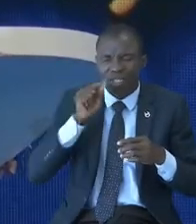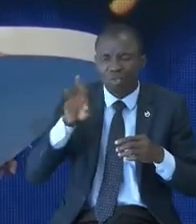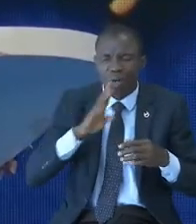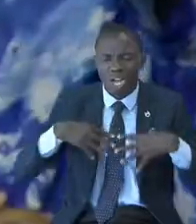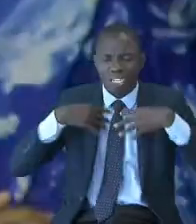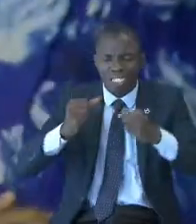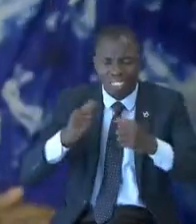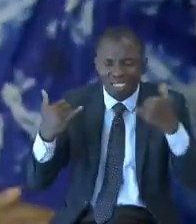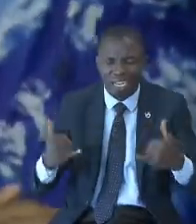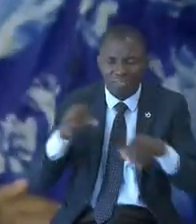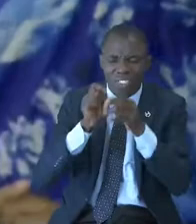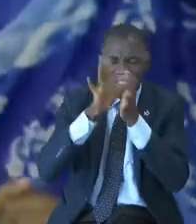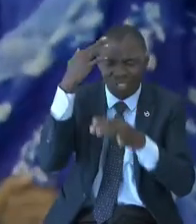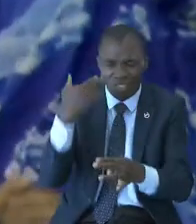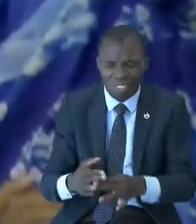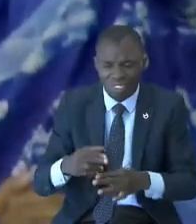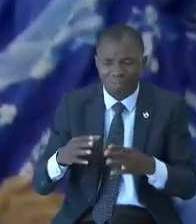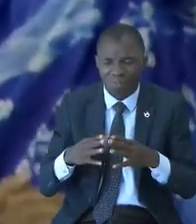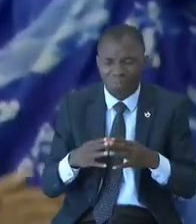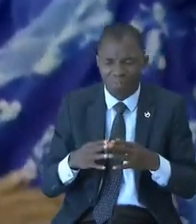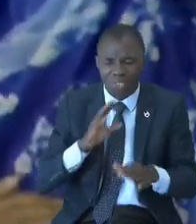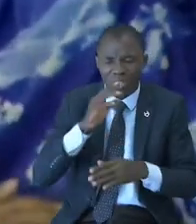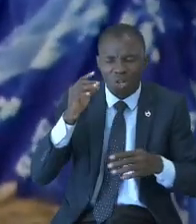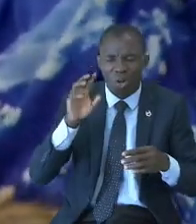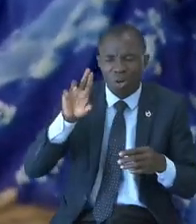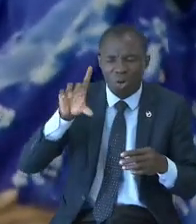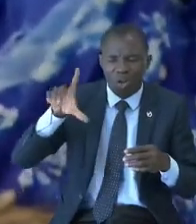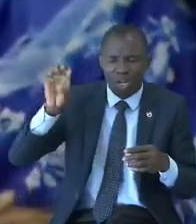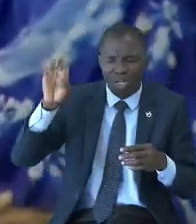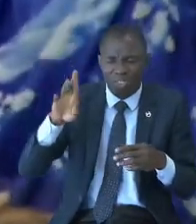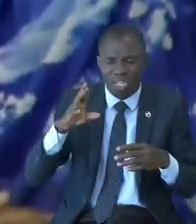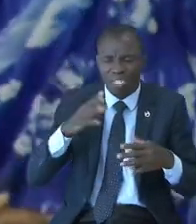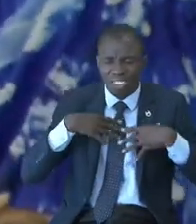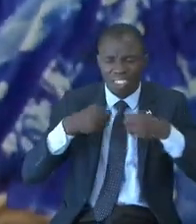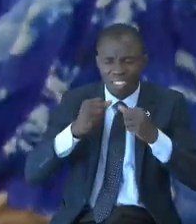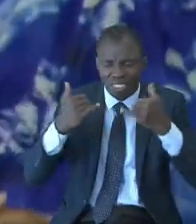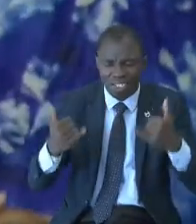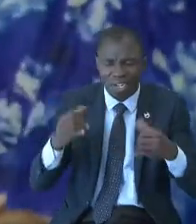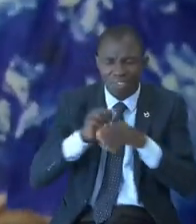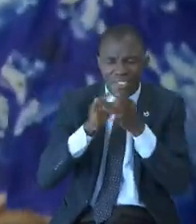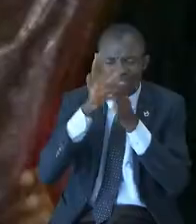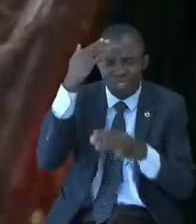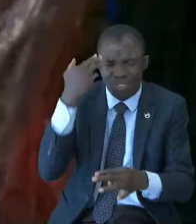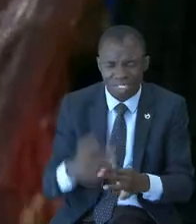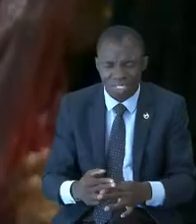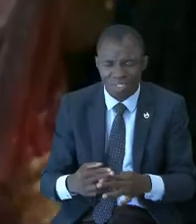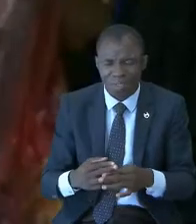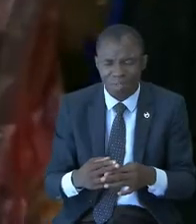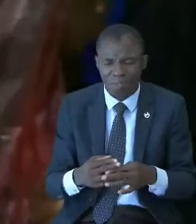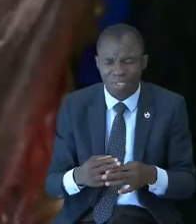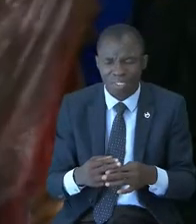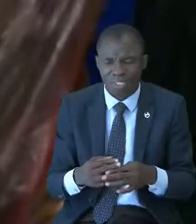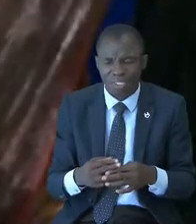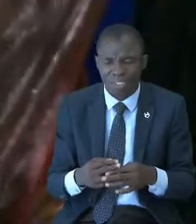in Jesus' name. Ulcer, healed now in Jesus' name.